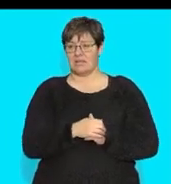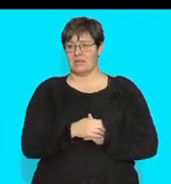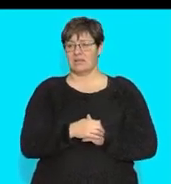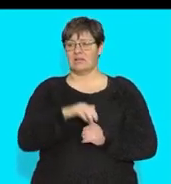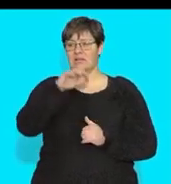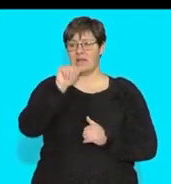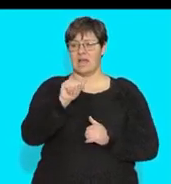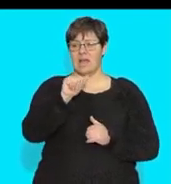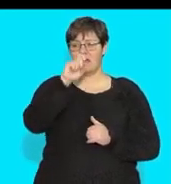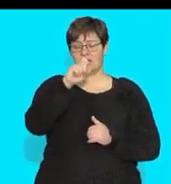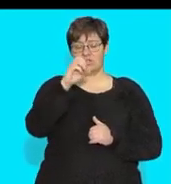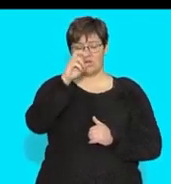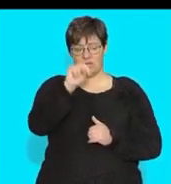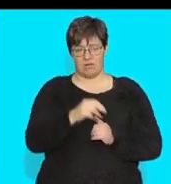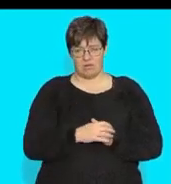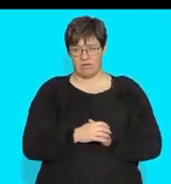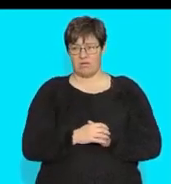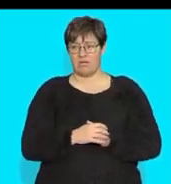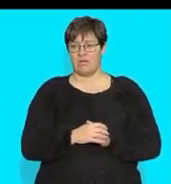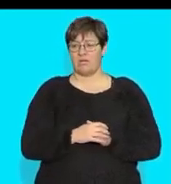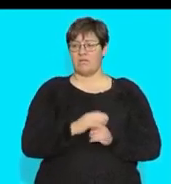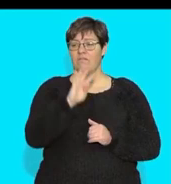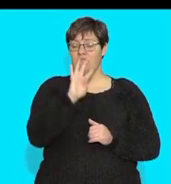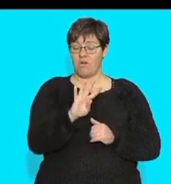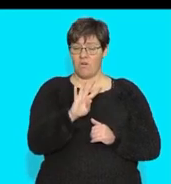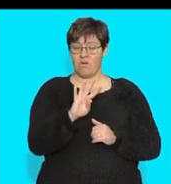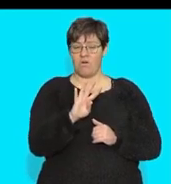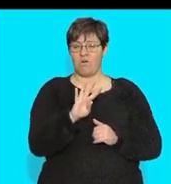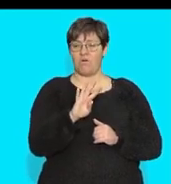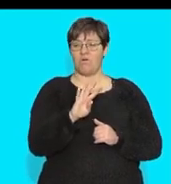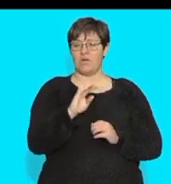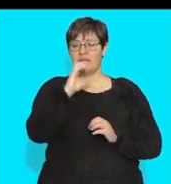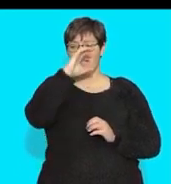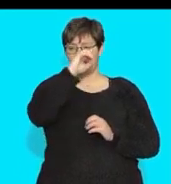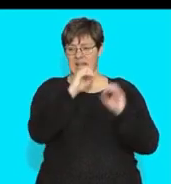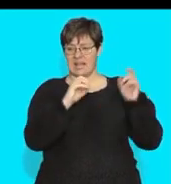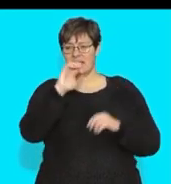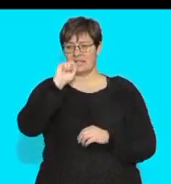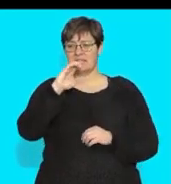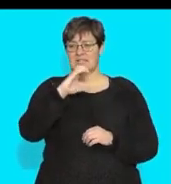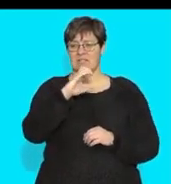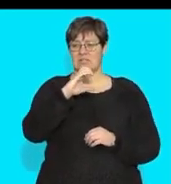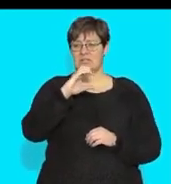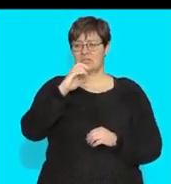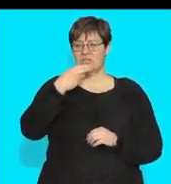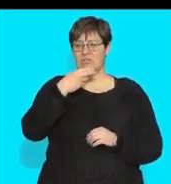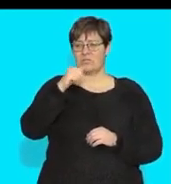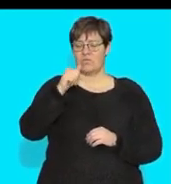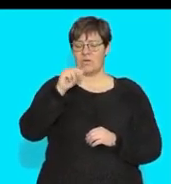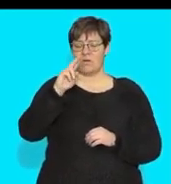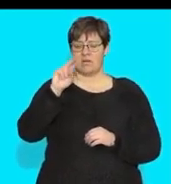axon. 4 is the cell around there, and those are your Schwann cells.